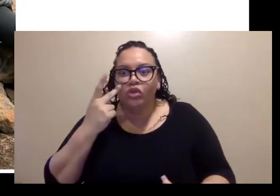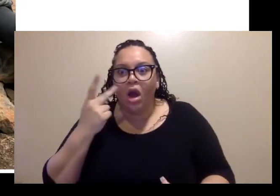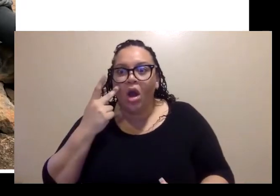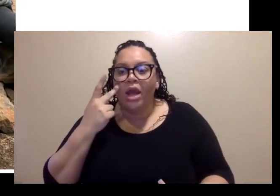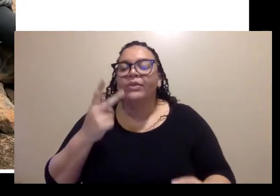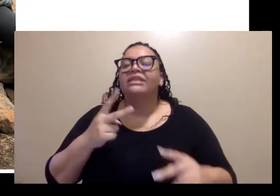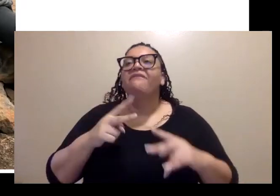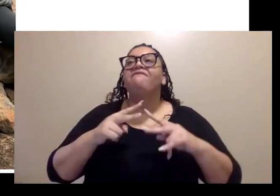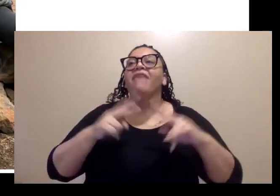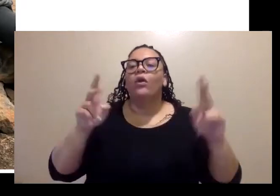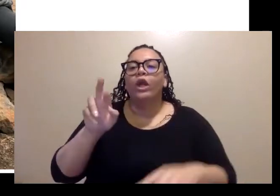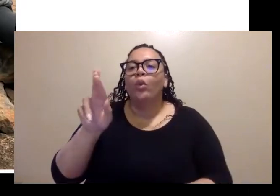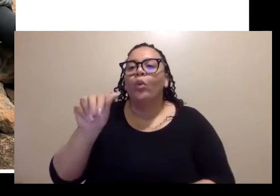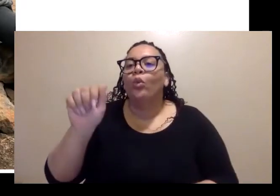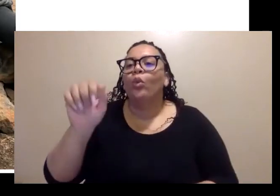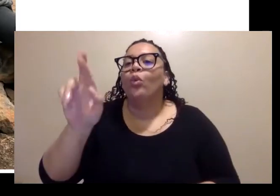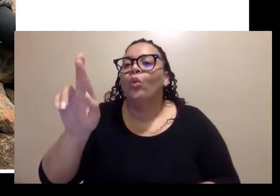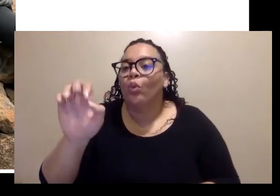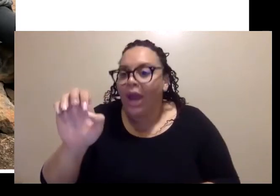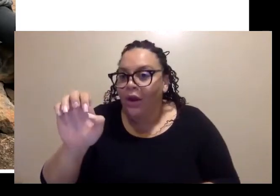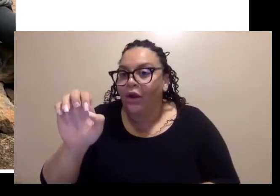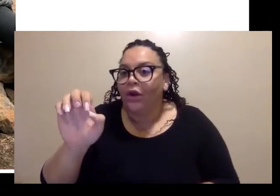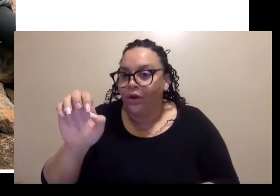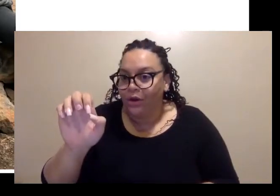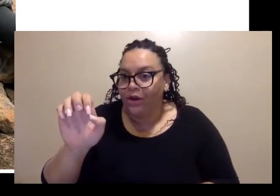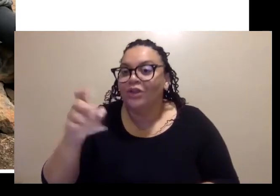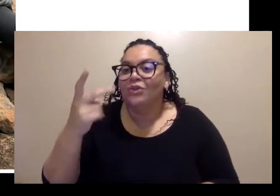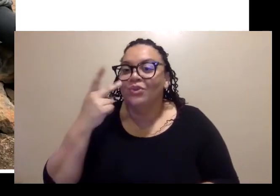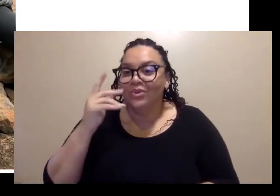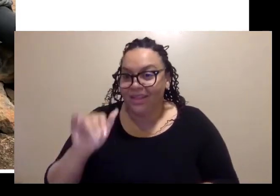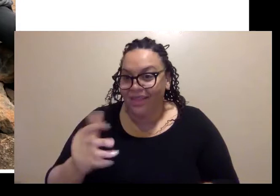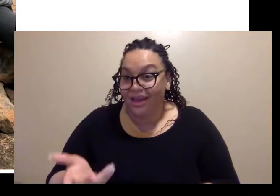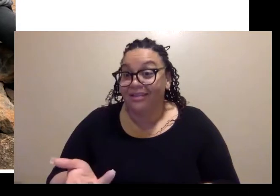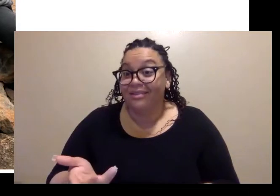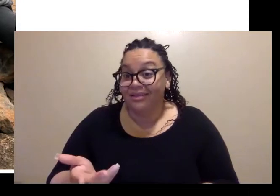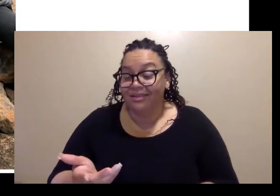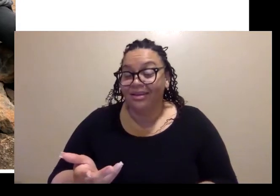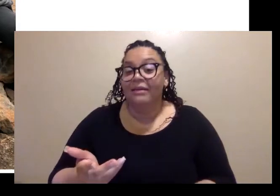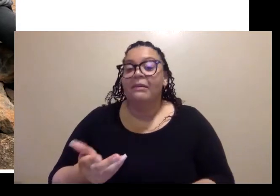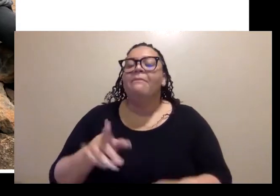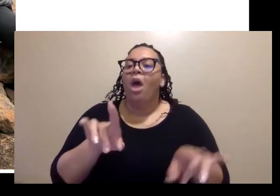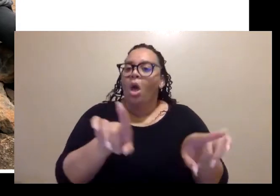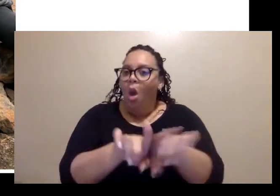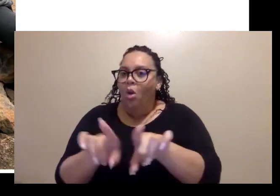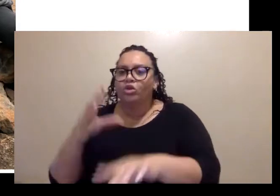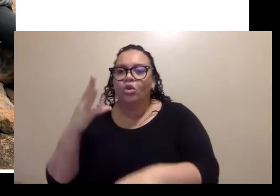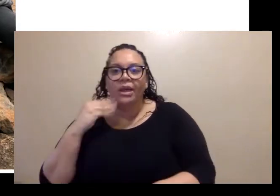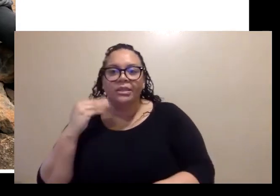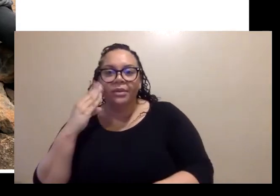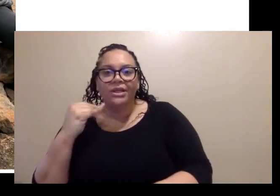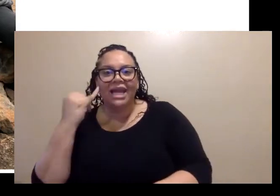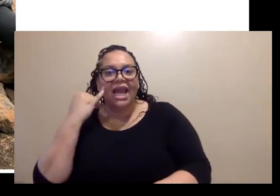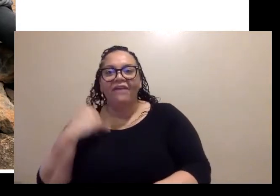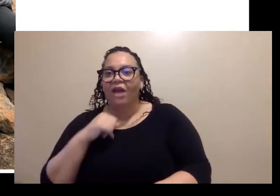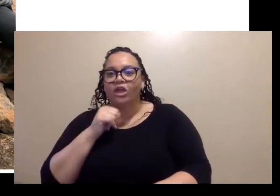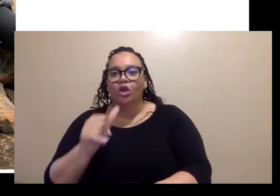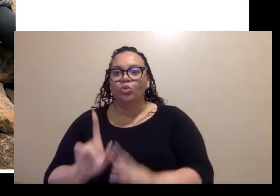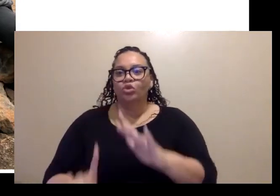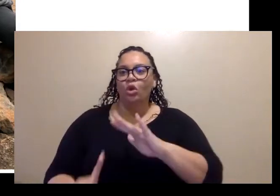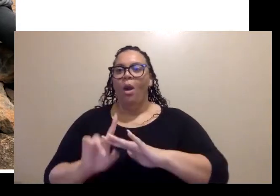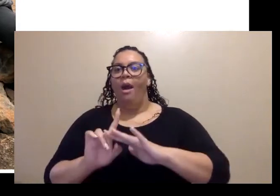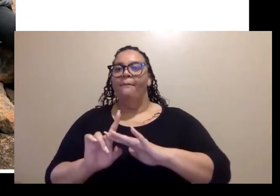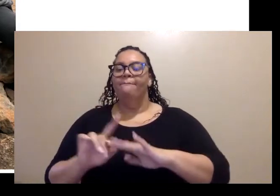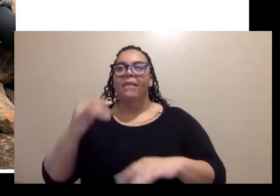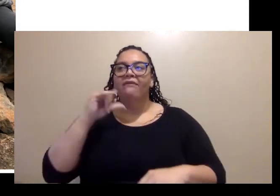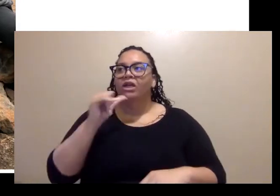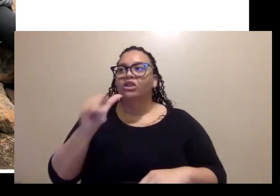minimal for me. And then not only that, but I also experienced this sense of, if I don't show up a certain way, if I don't wear the